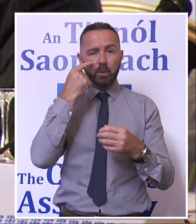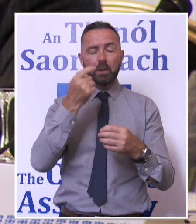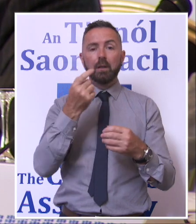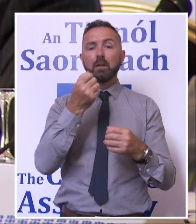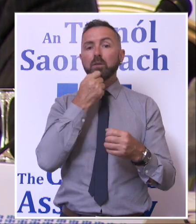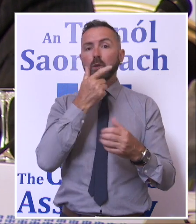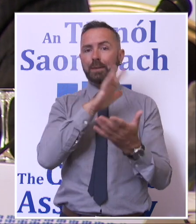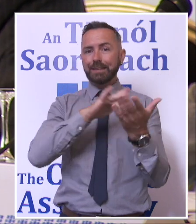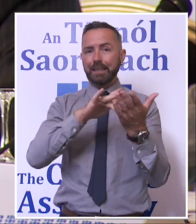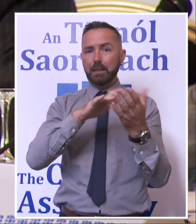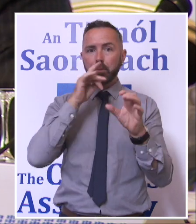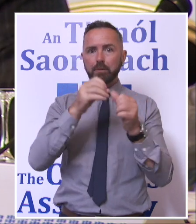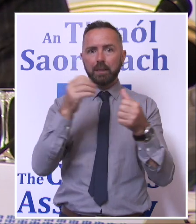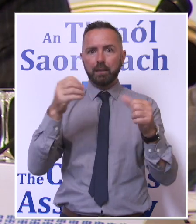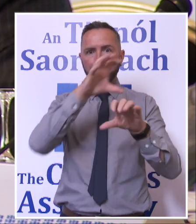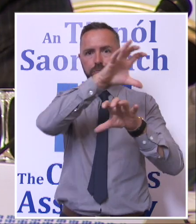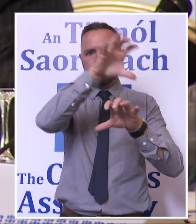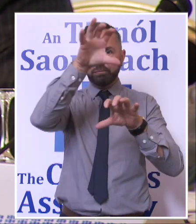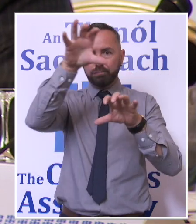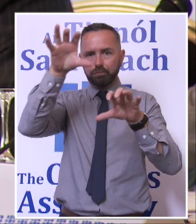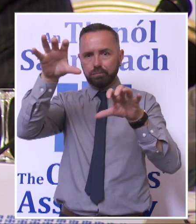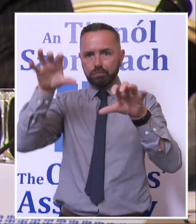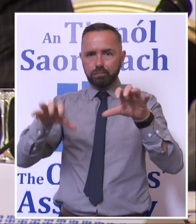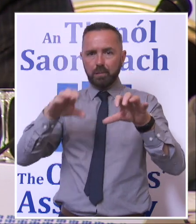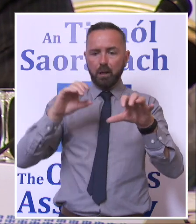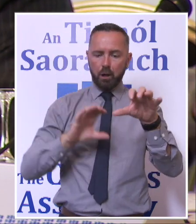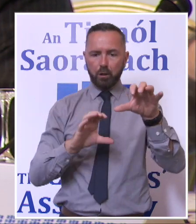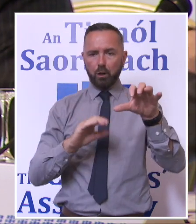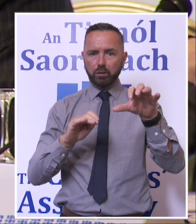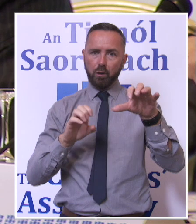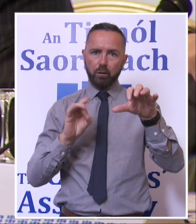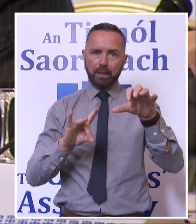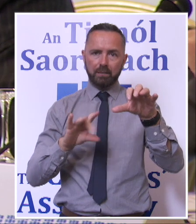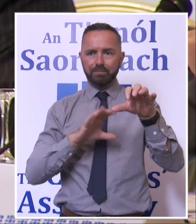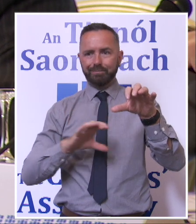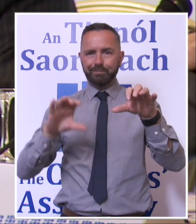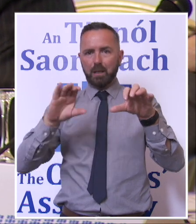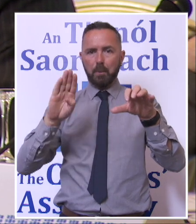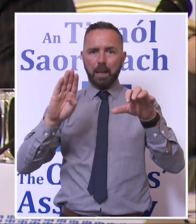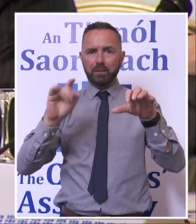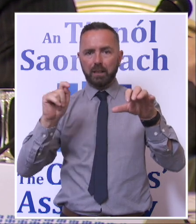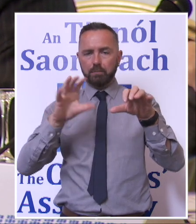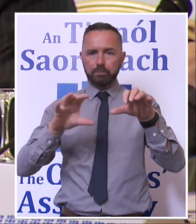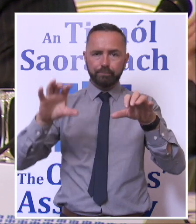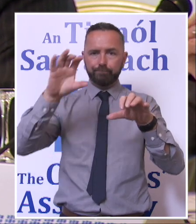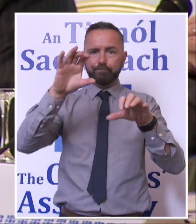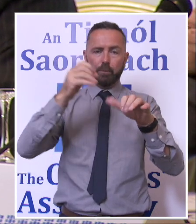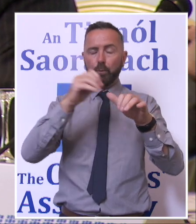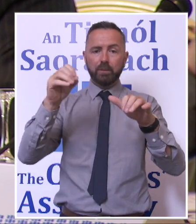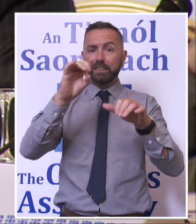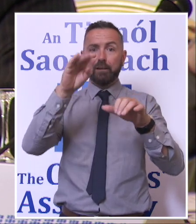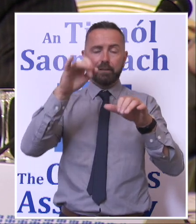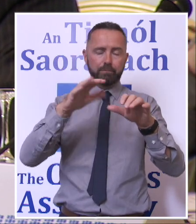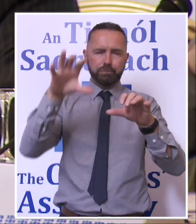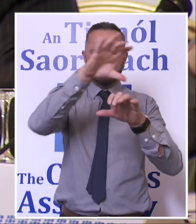sort of massive expansion of Blanchardstown. But there's a strong argument we wouldn't do it that way now. So we'd